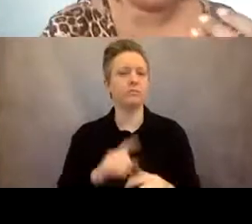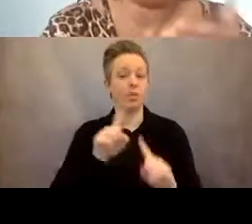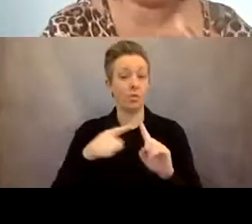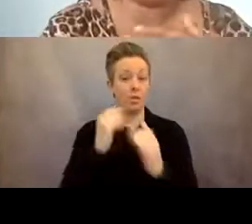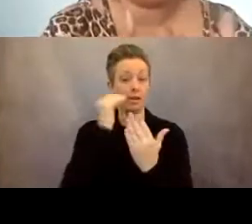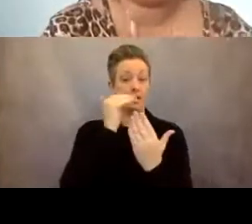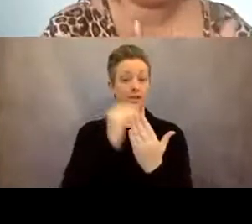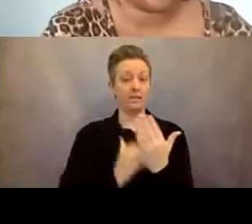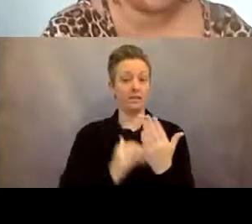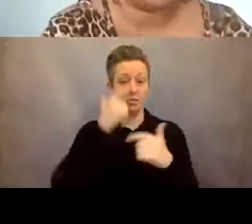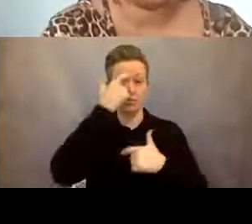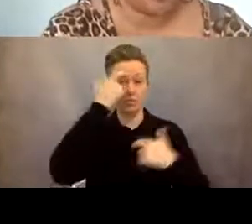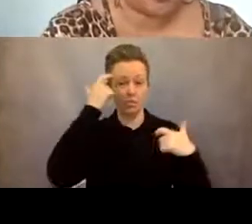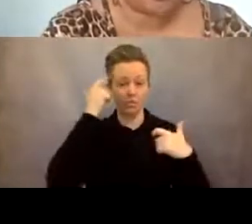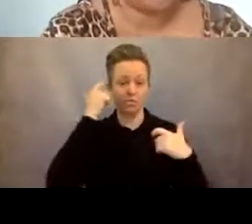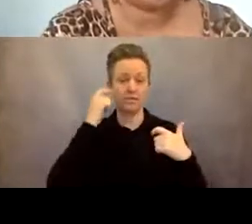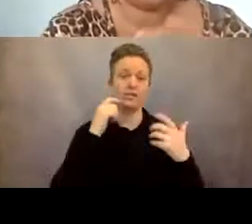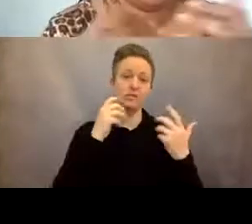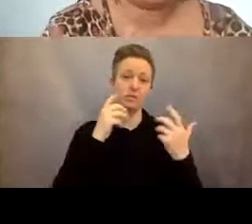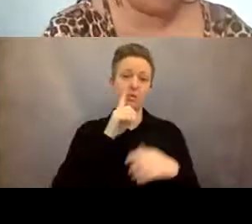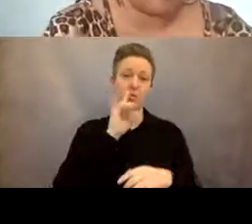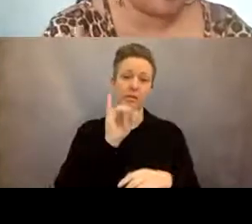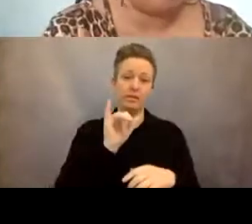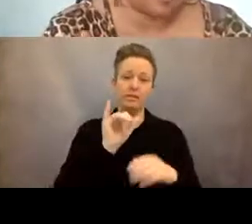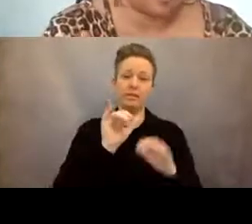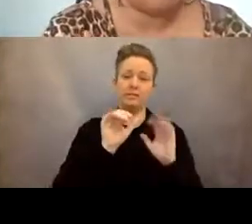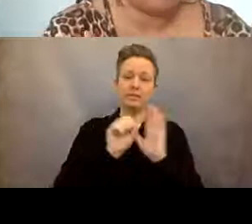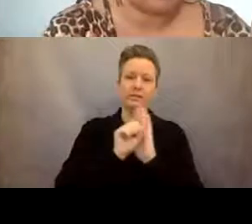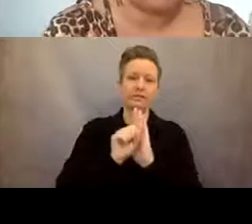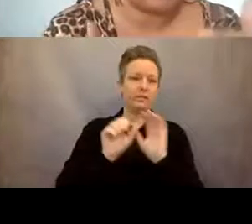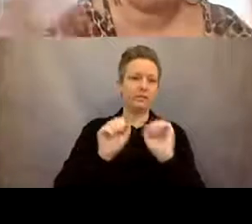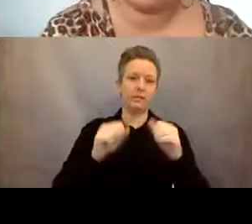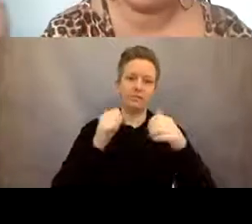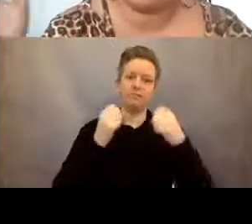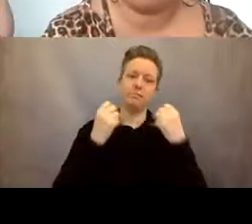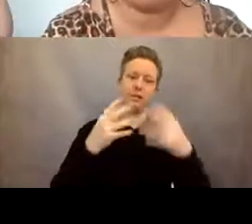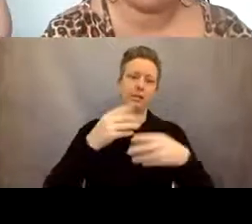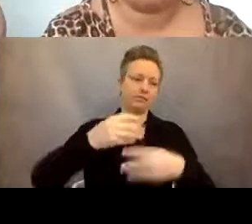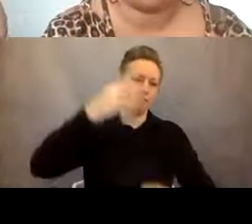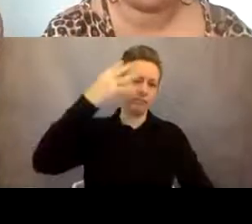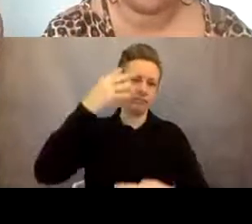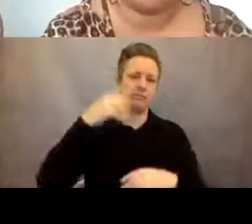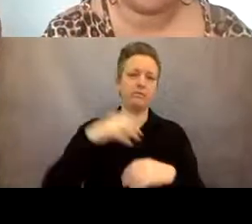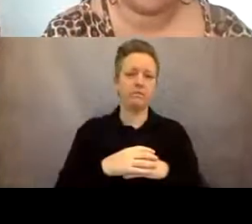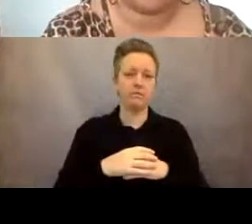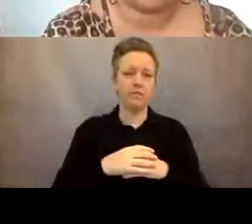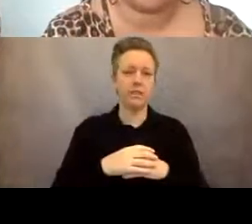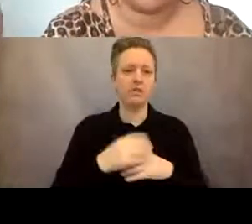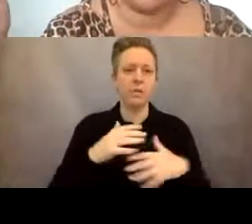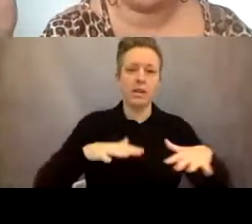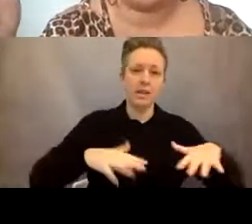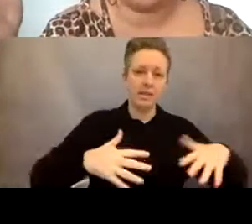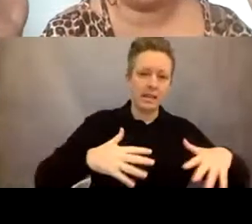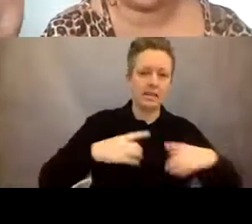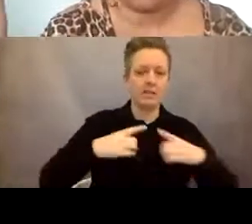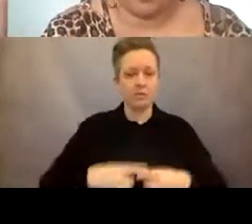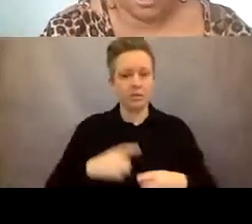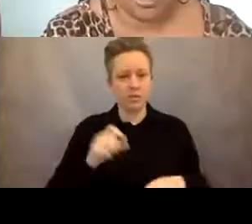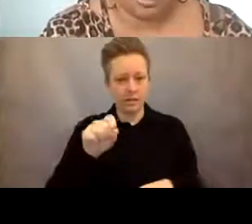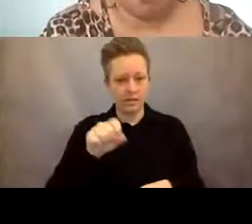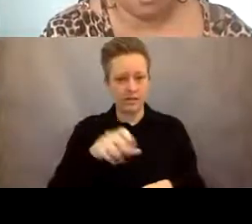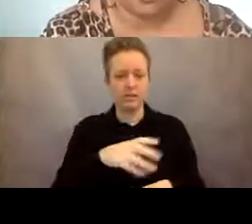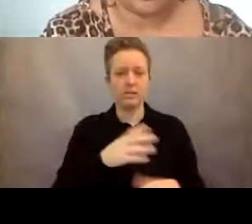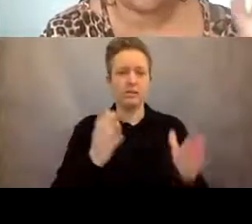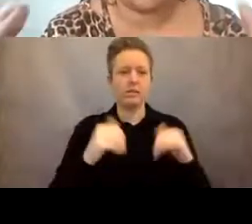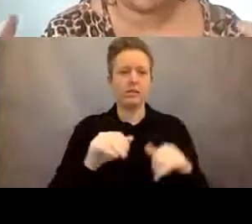So we'll always mention anxiety and depression, avoidant behaviors, and avoidant behaviors can be tricky because just